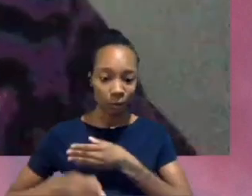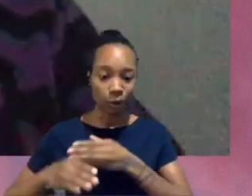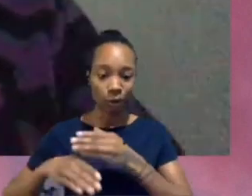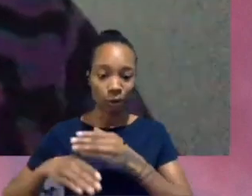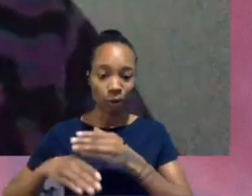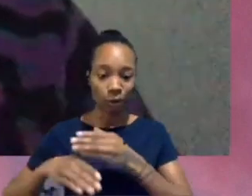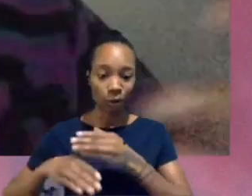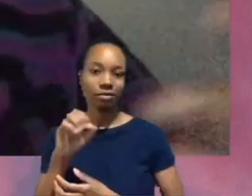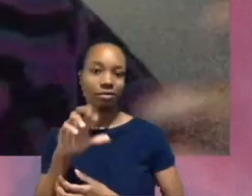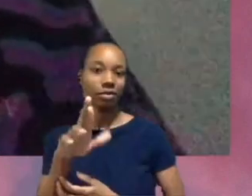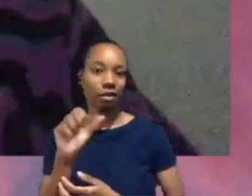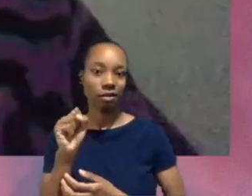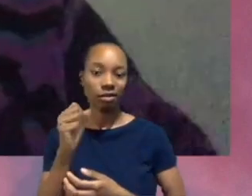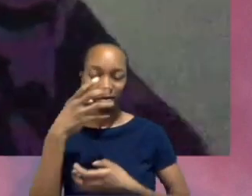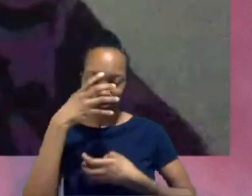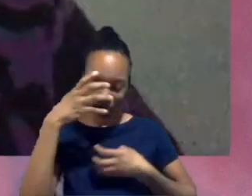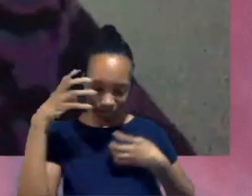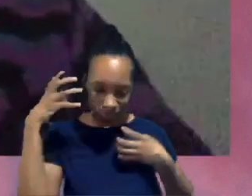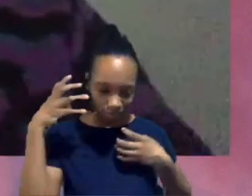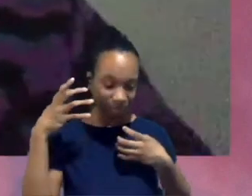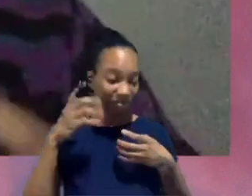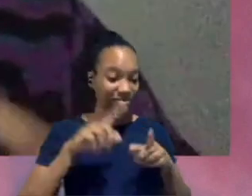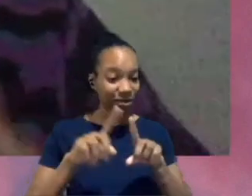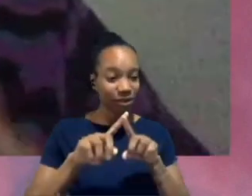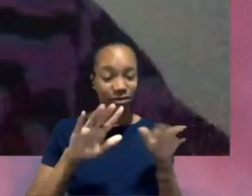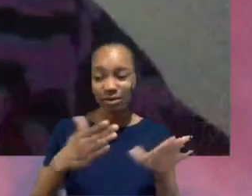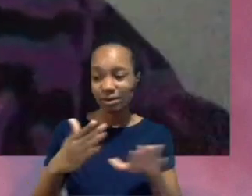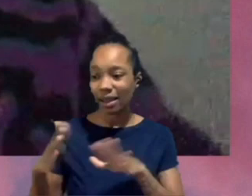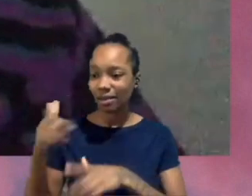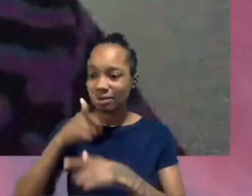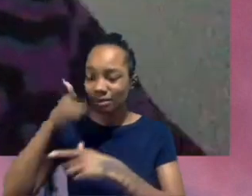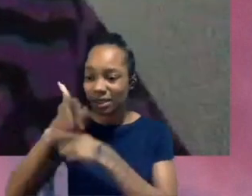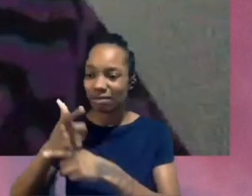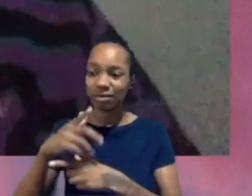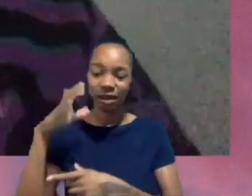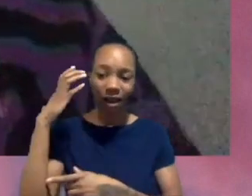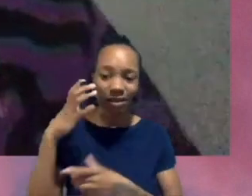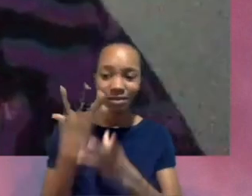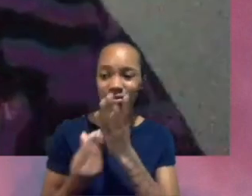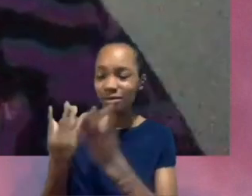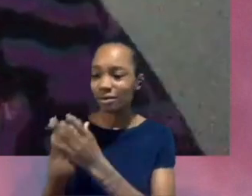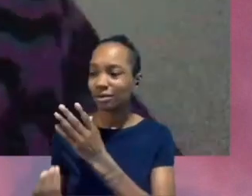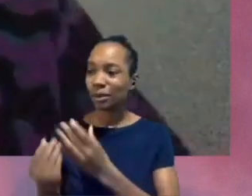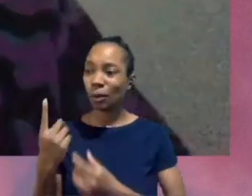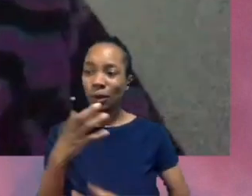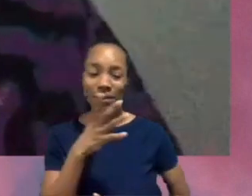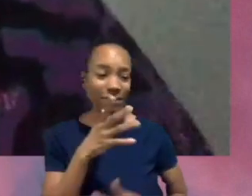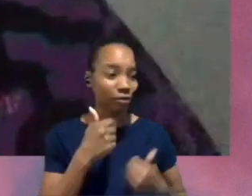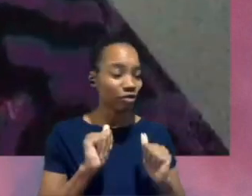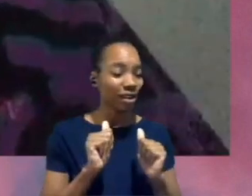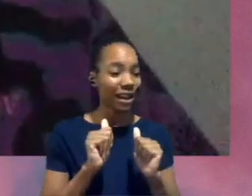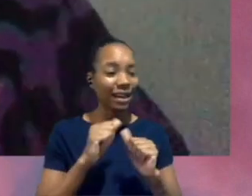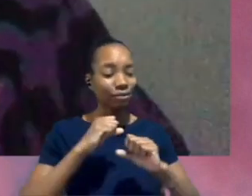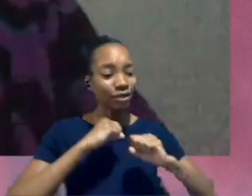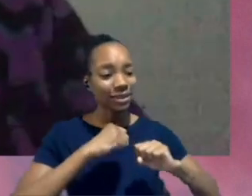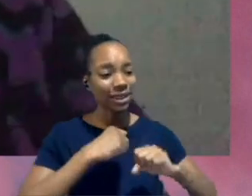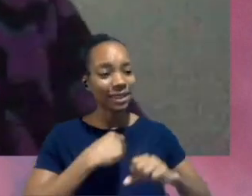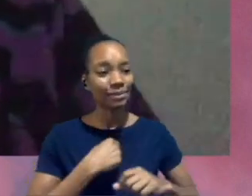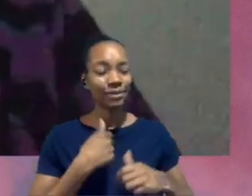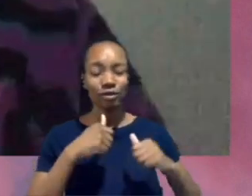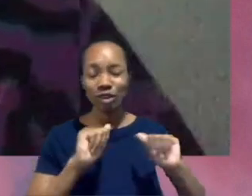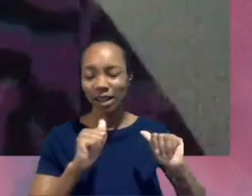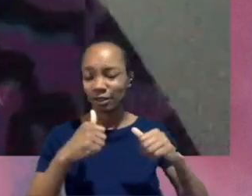family trauma from dead siblings to lost cousins and one mother who tried her hardest to hold me together. That shit I can't speak on